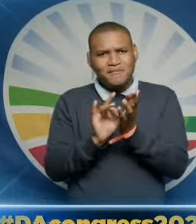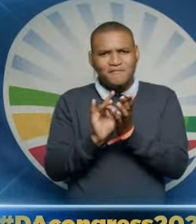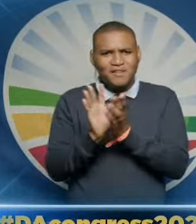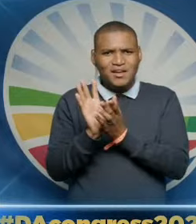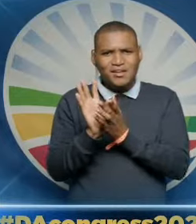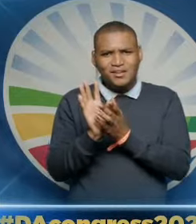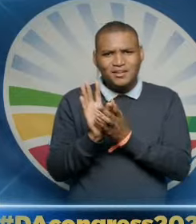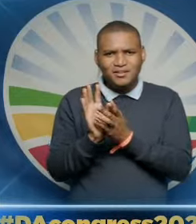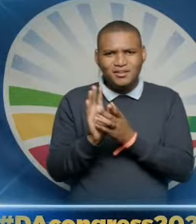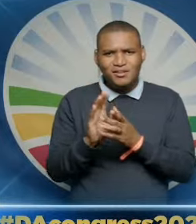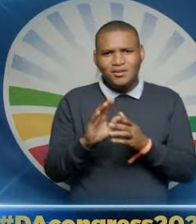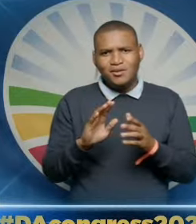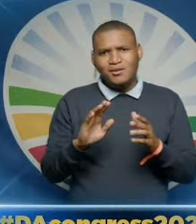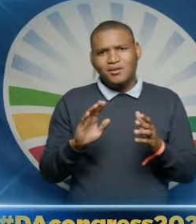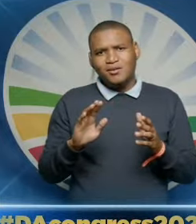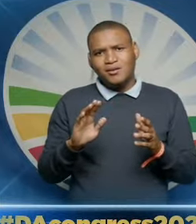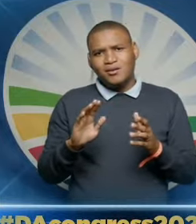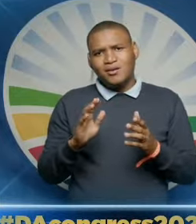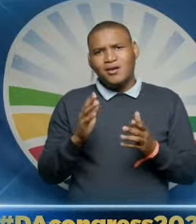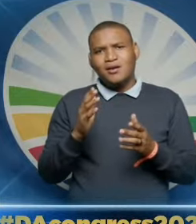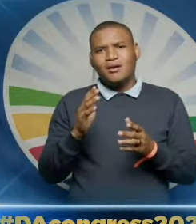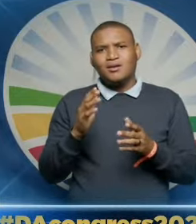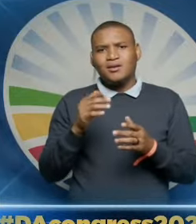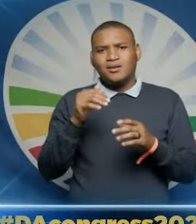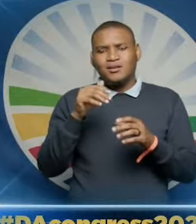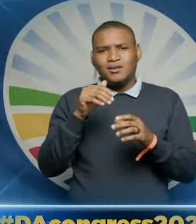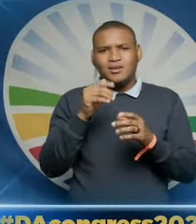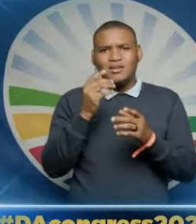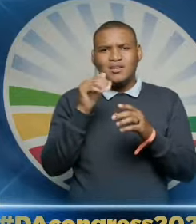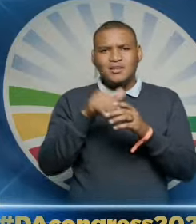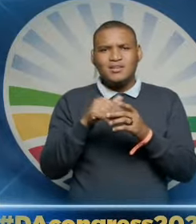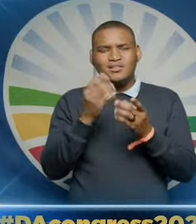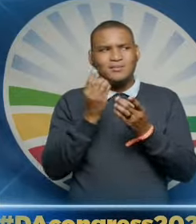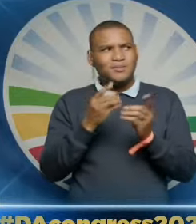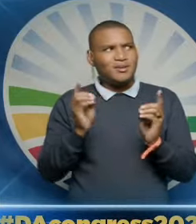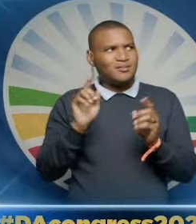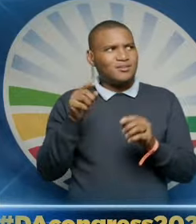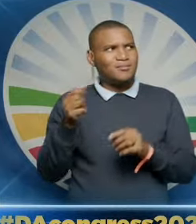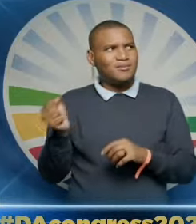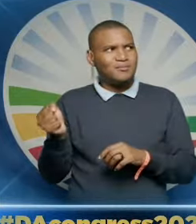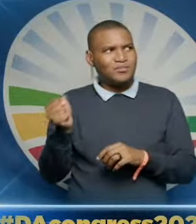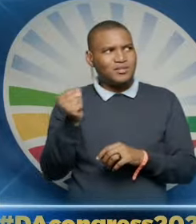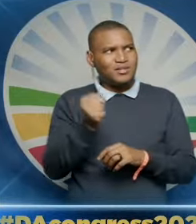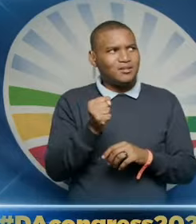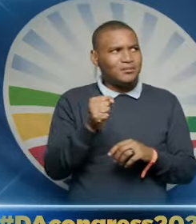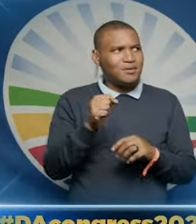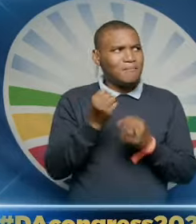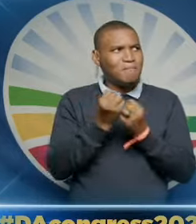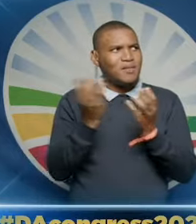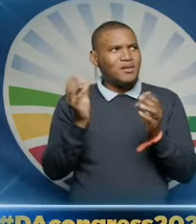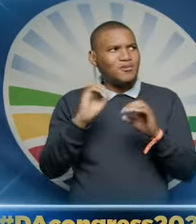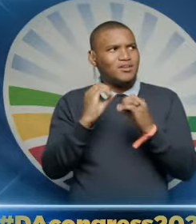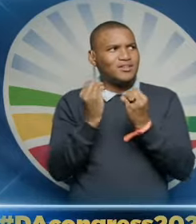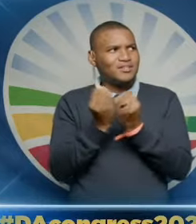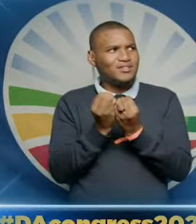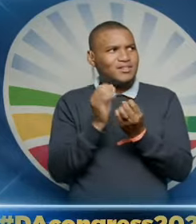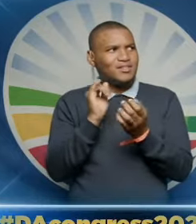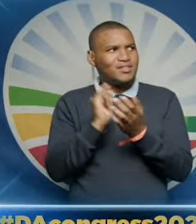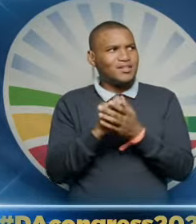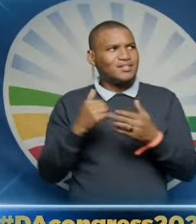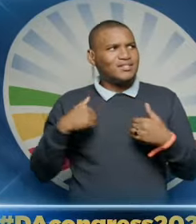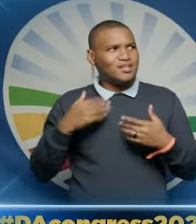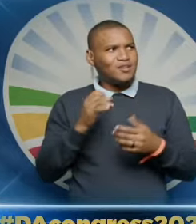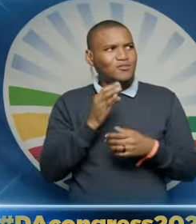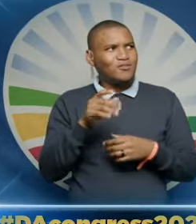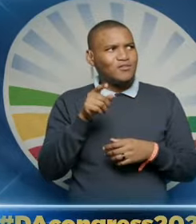was not internal democracy. You are appointed by an individual. And it happens, many organizations that start off